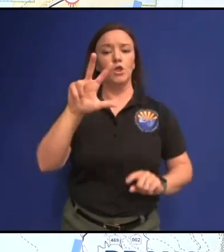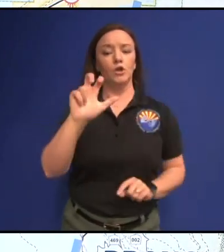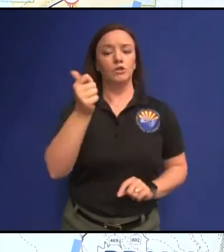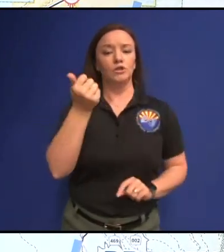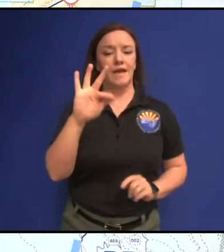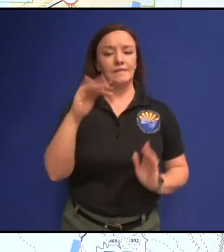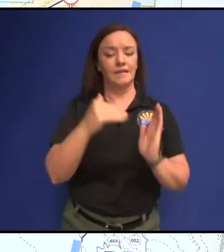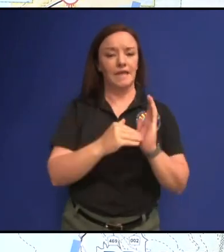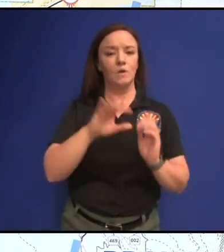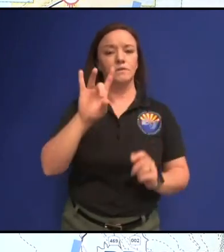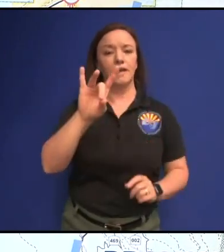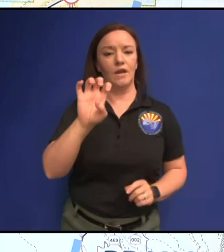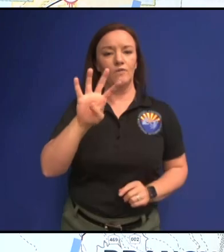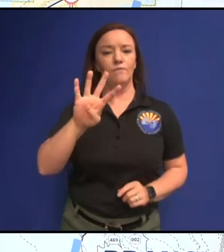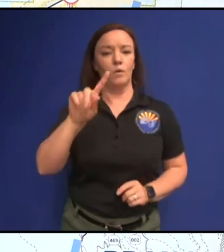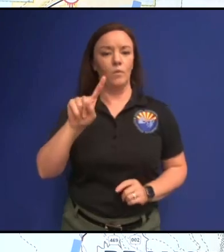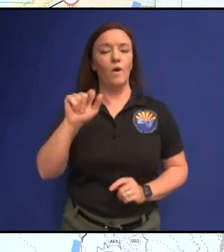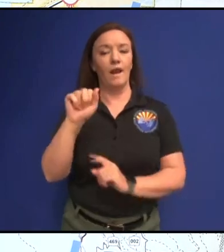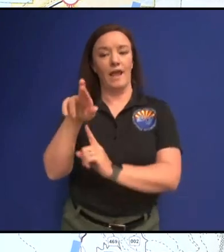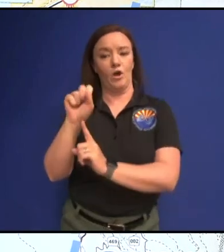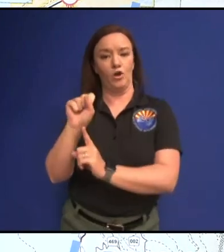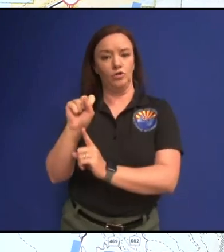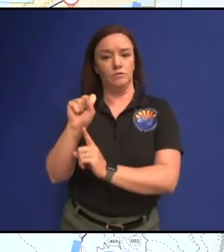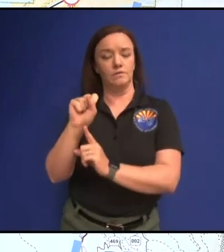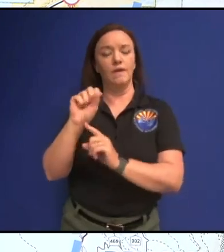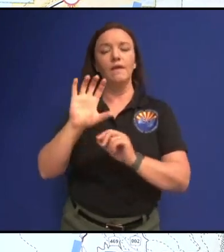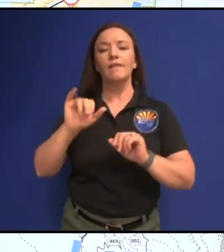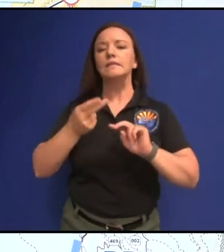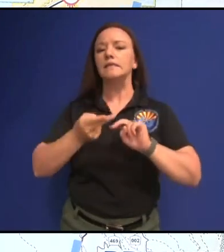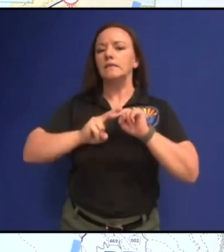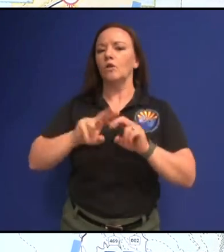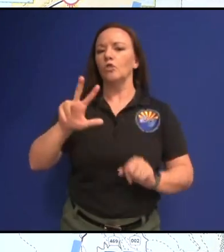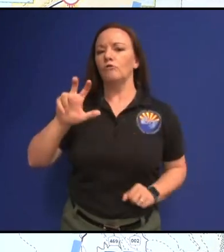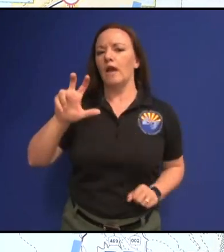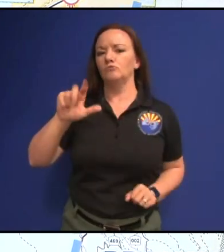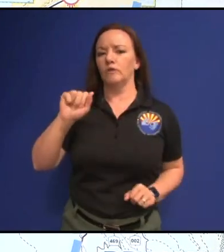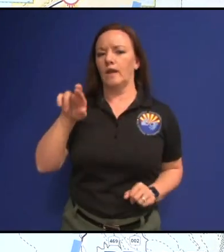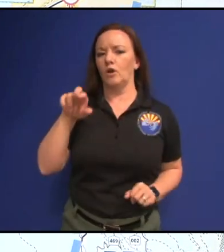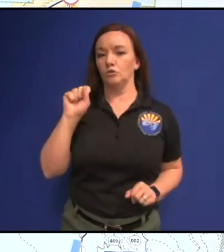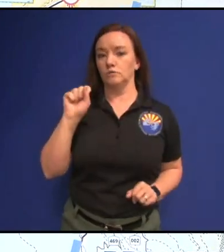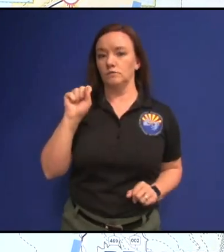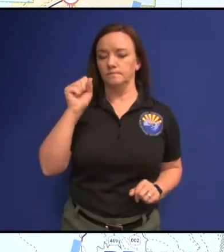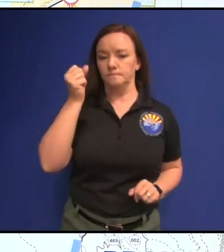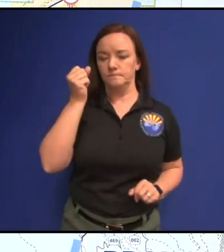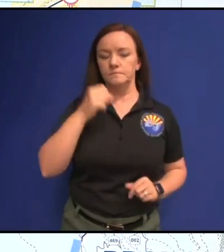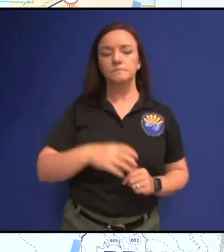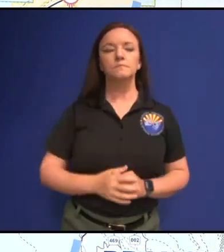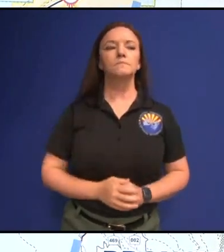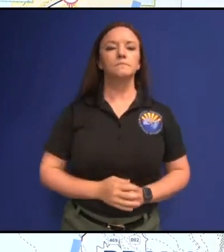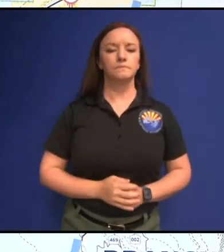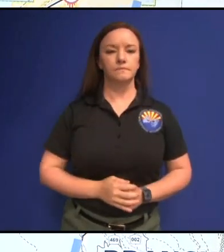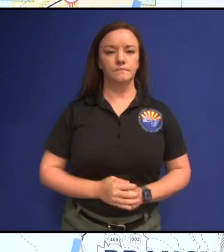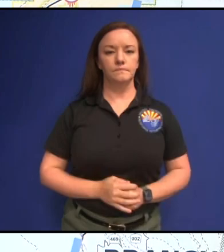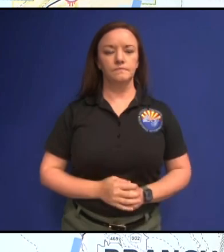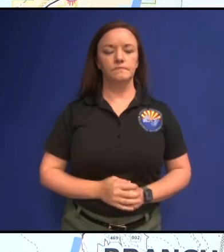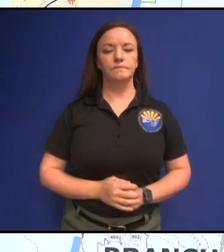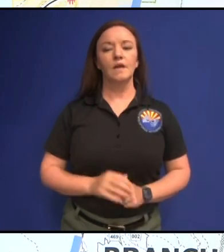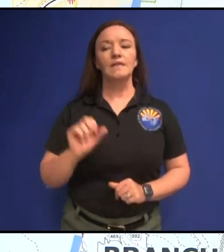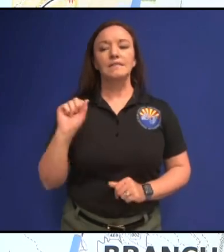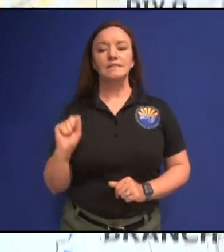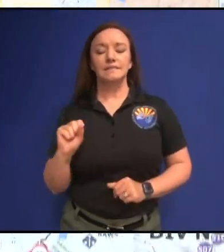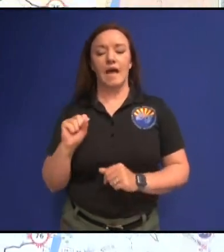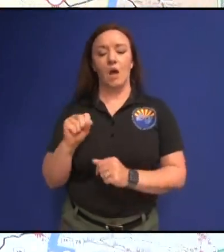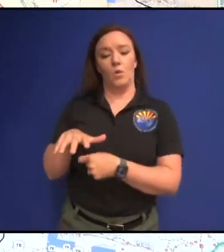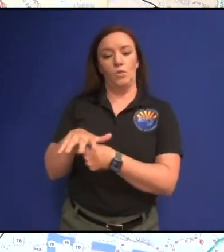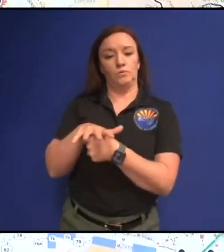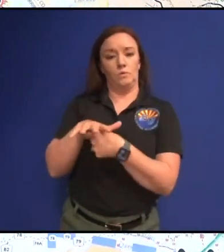319,841 acres. That's an increase of 300 acres. So the only increase on the fire was in the southern zone where the